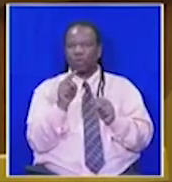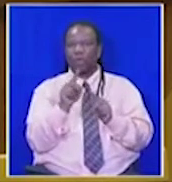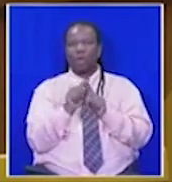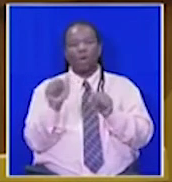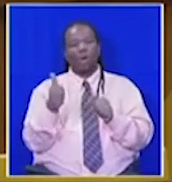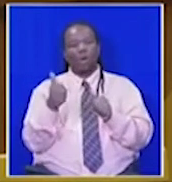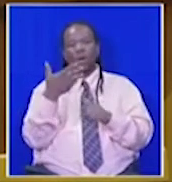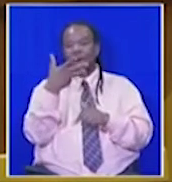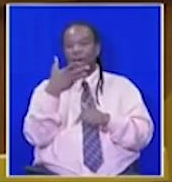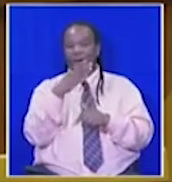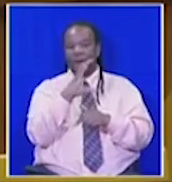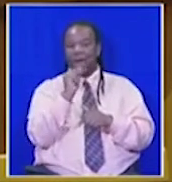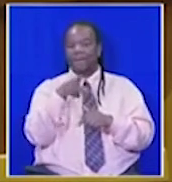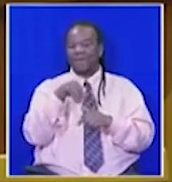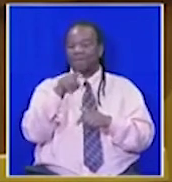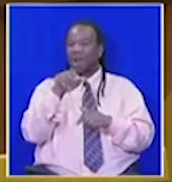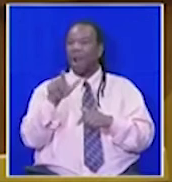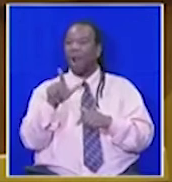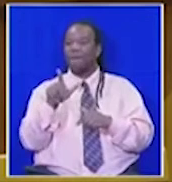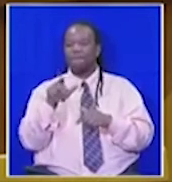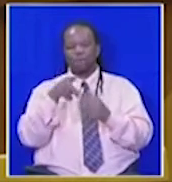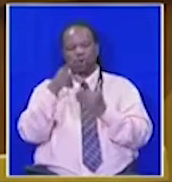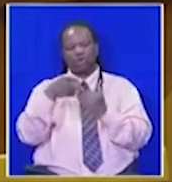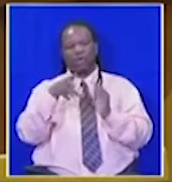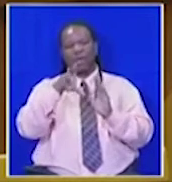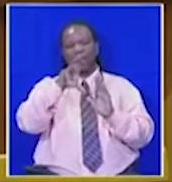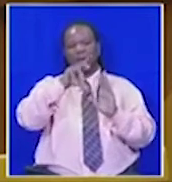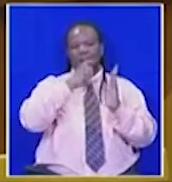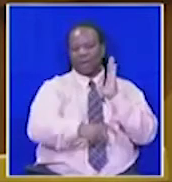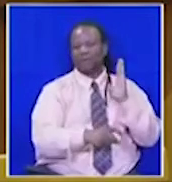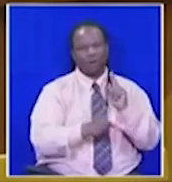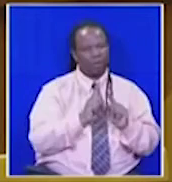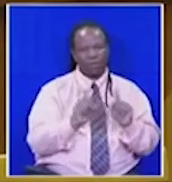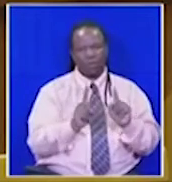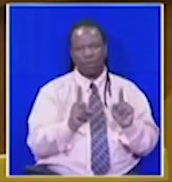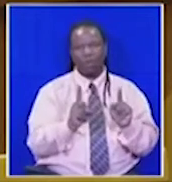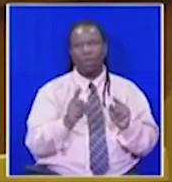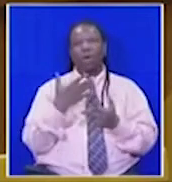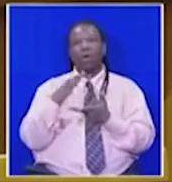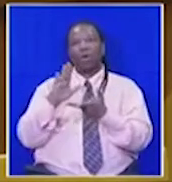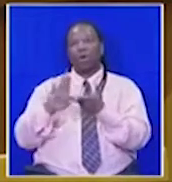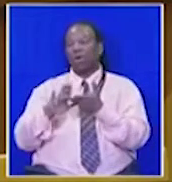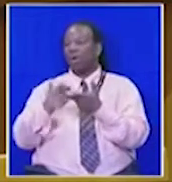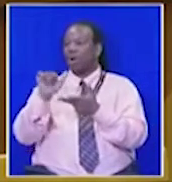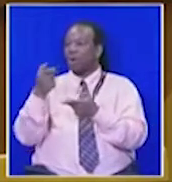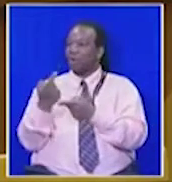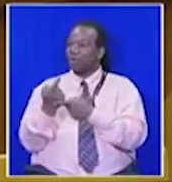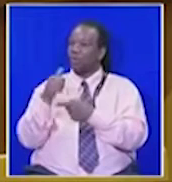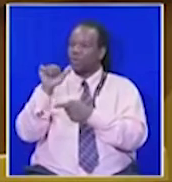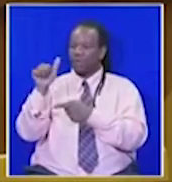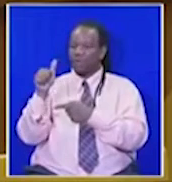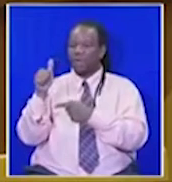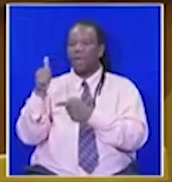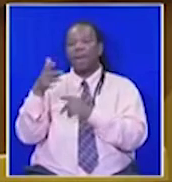capital projects, and the second we said we will not do is impact negatively on core social services